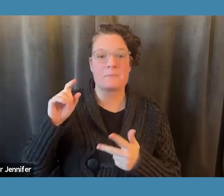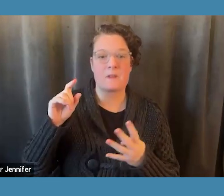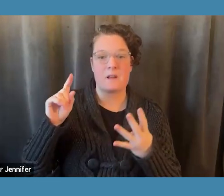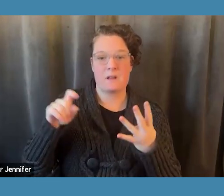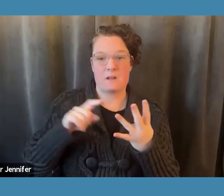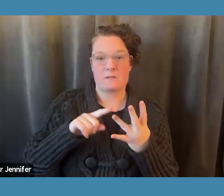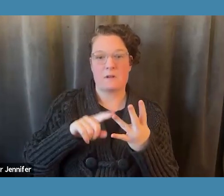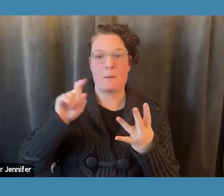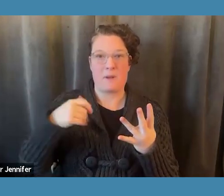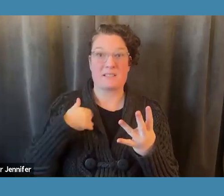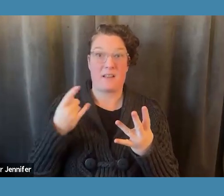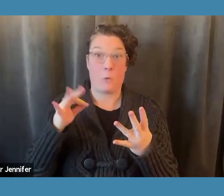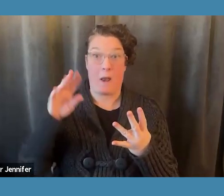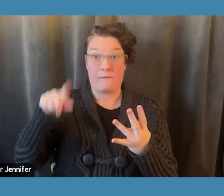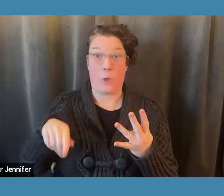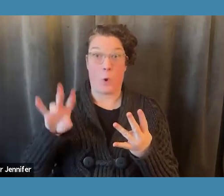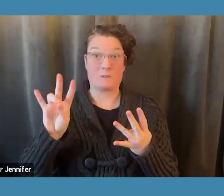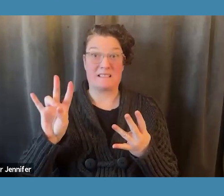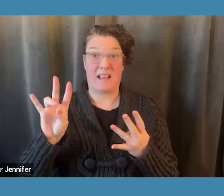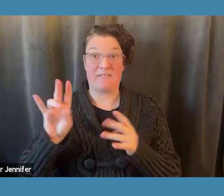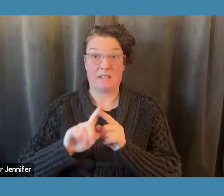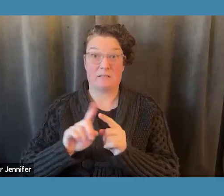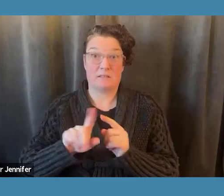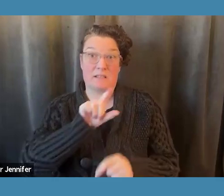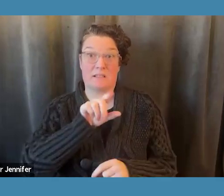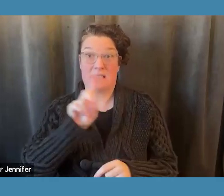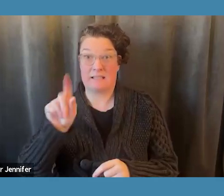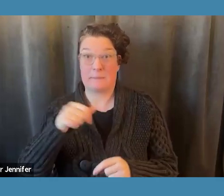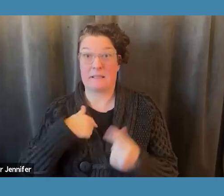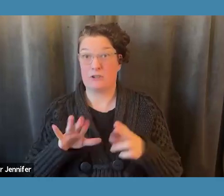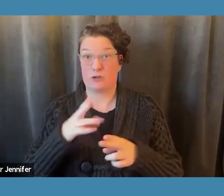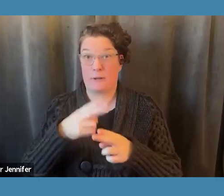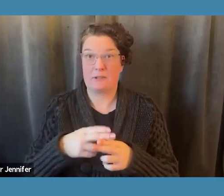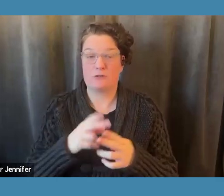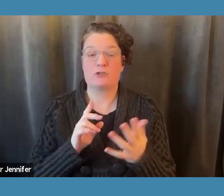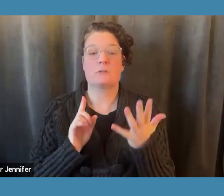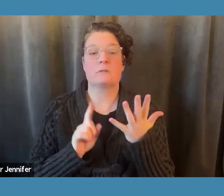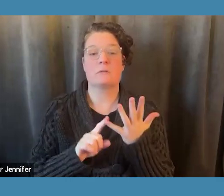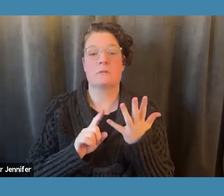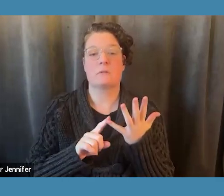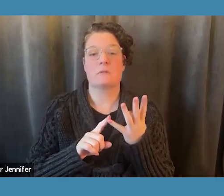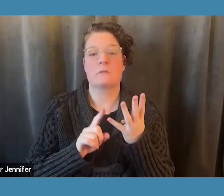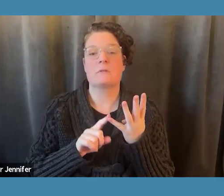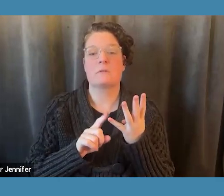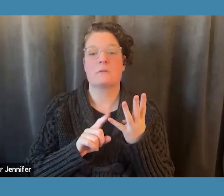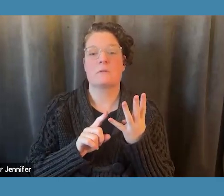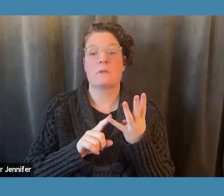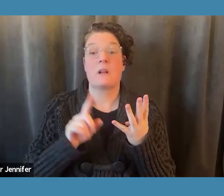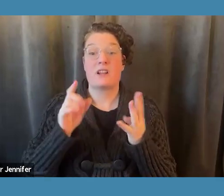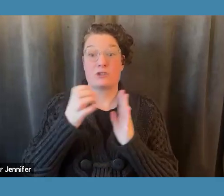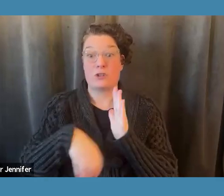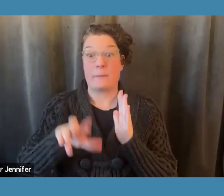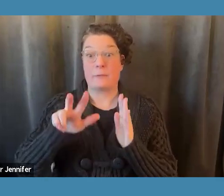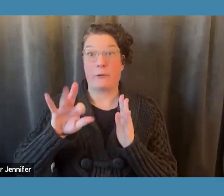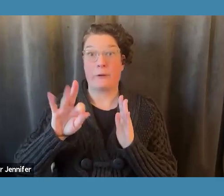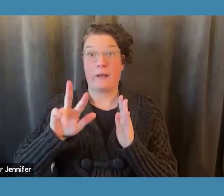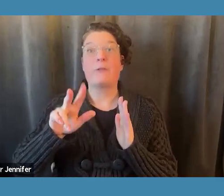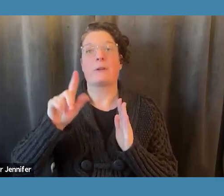7 qualifying disabilities, and you have to meet the eligibility requirements that are in Chapter